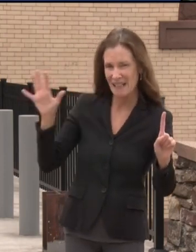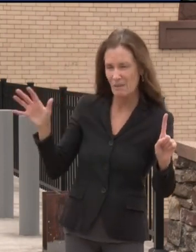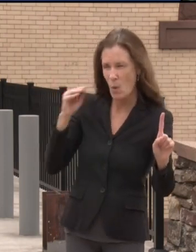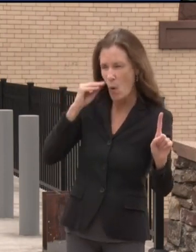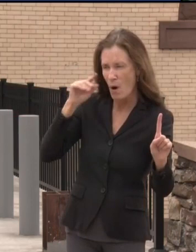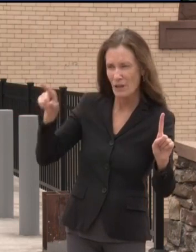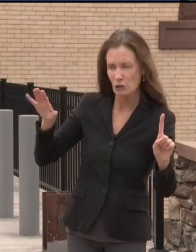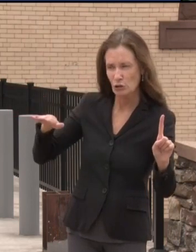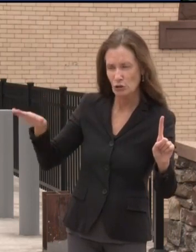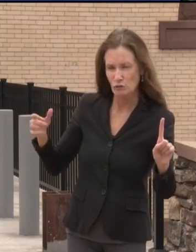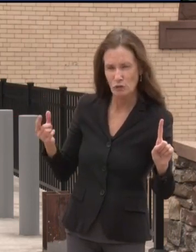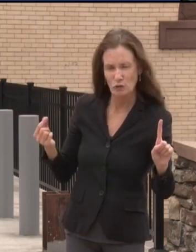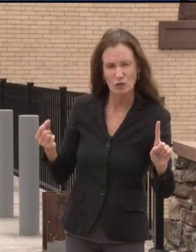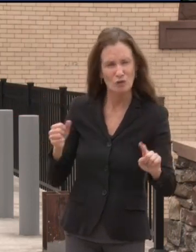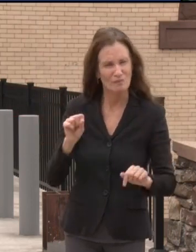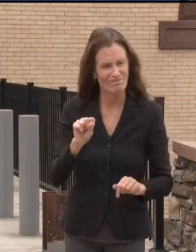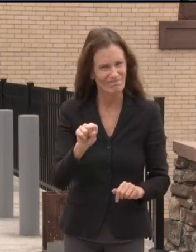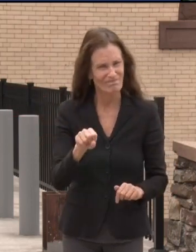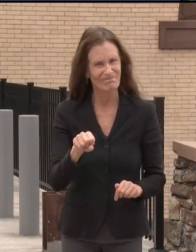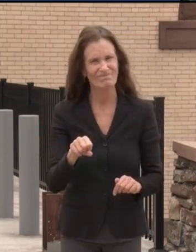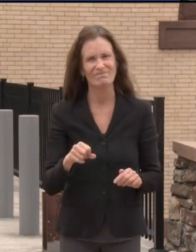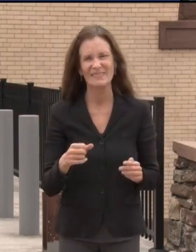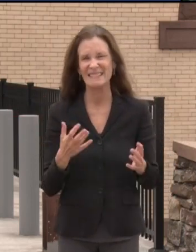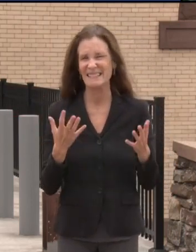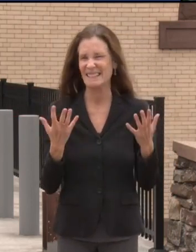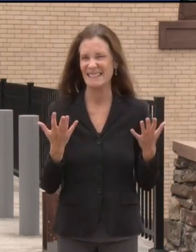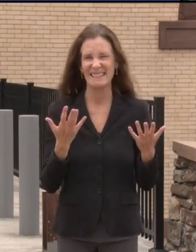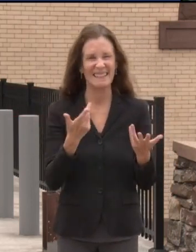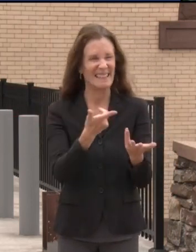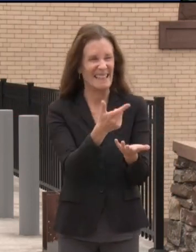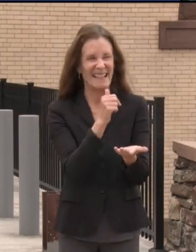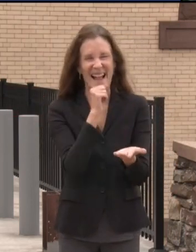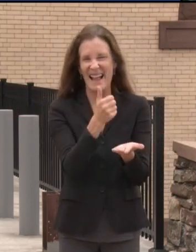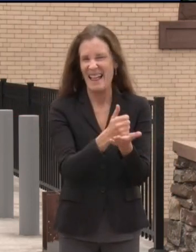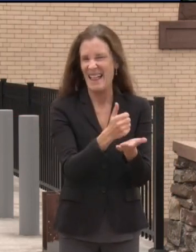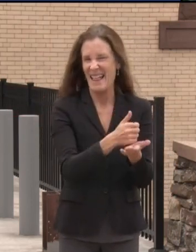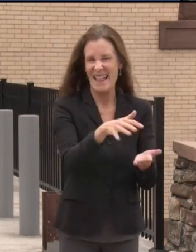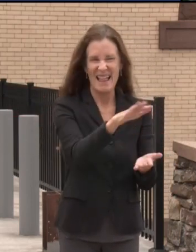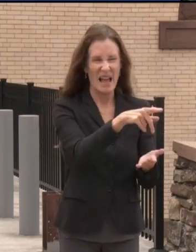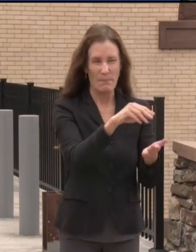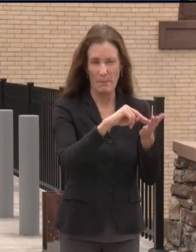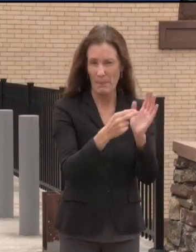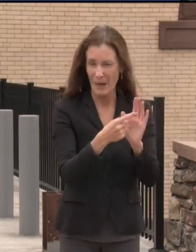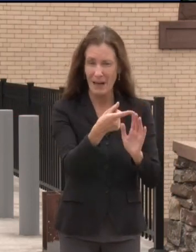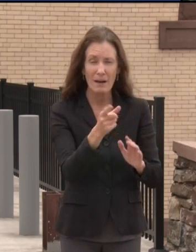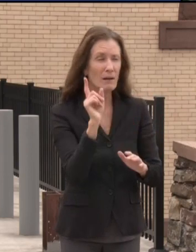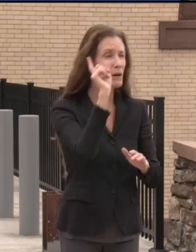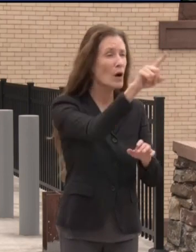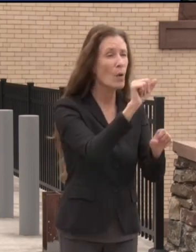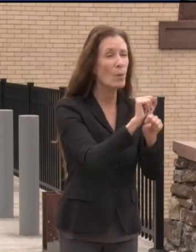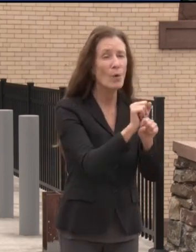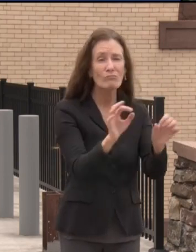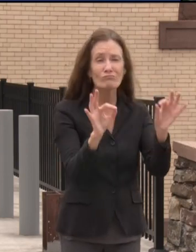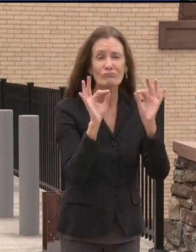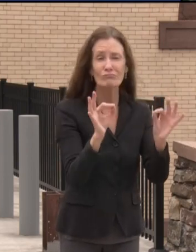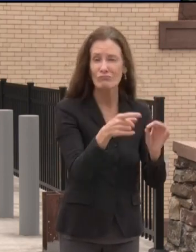the productivity benefit. So we really, I think, ought to be looking at how we can make